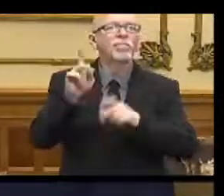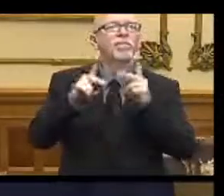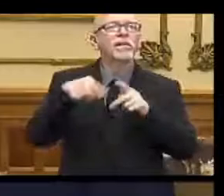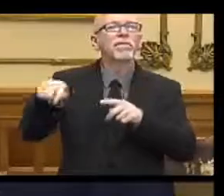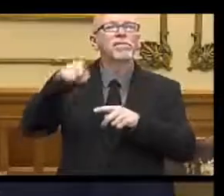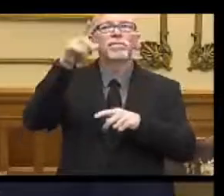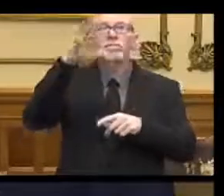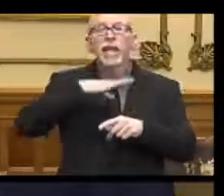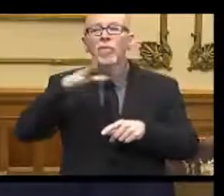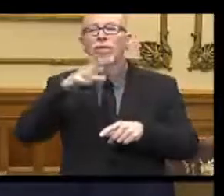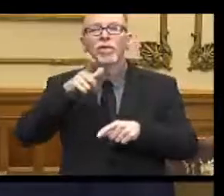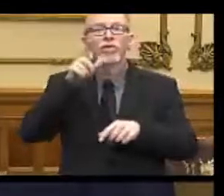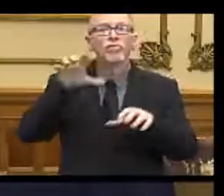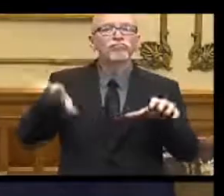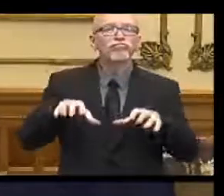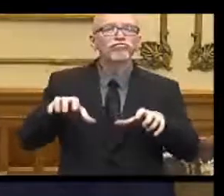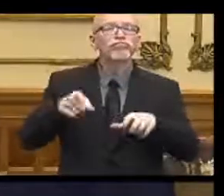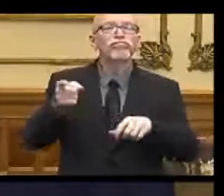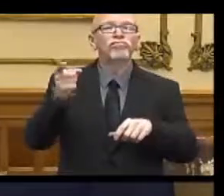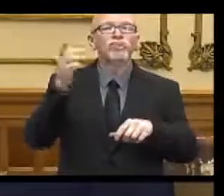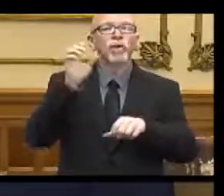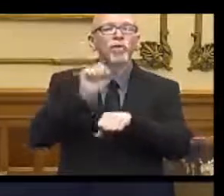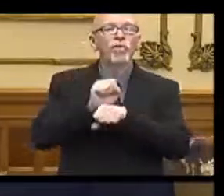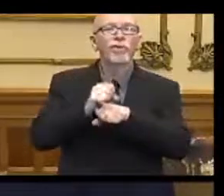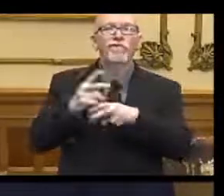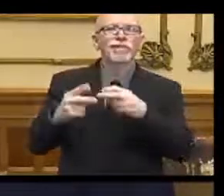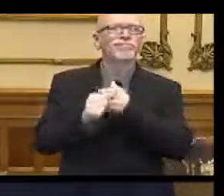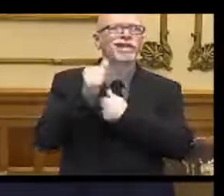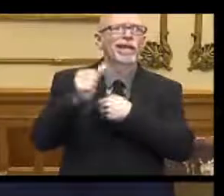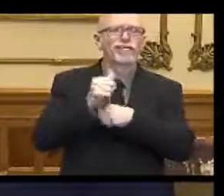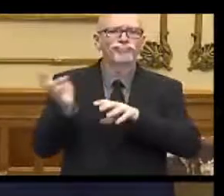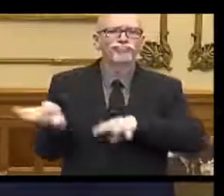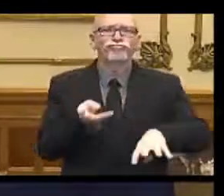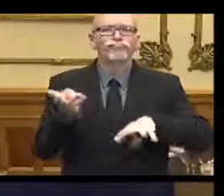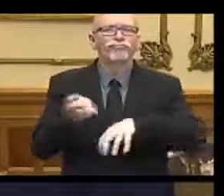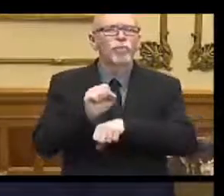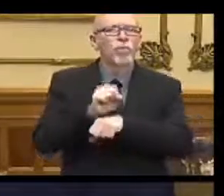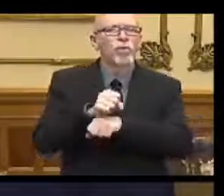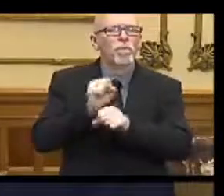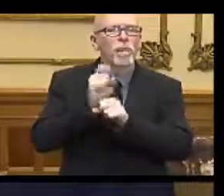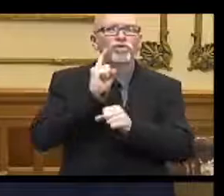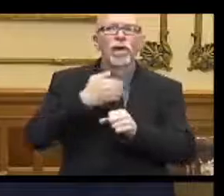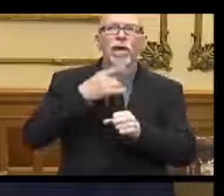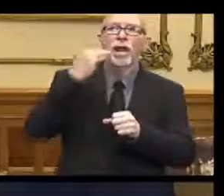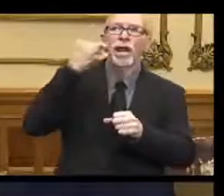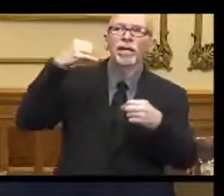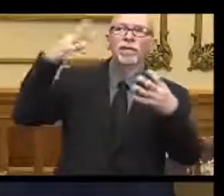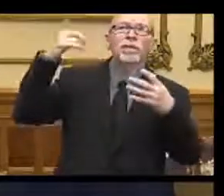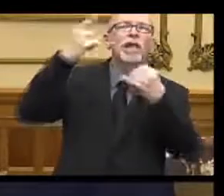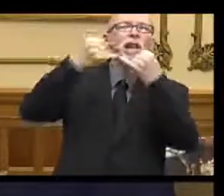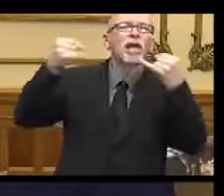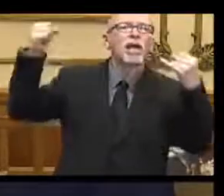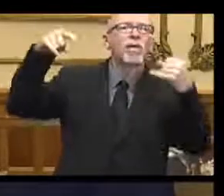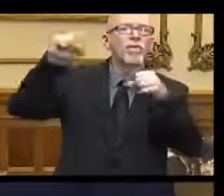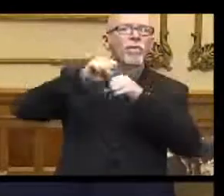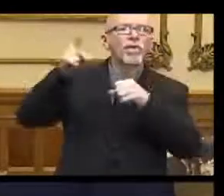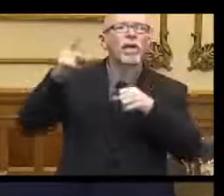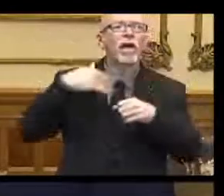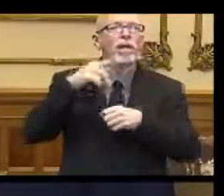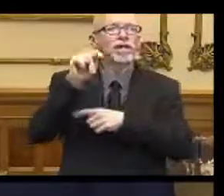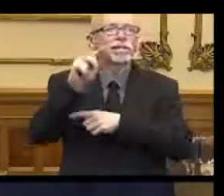men and women who go out and do often very hazardous work to make sure that our lights are on, or maybe in this case our